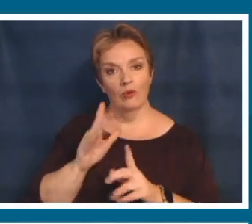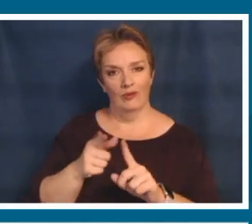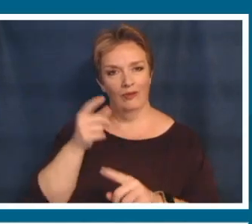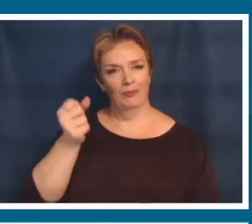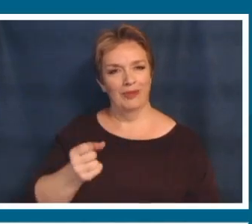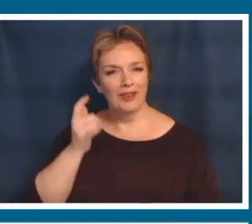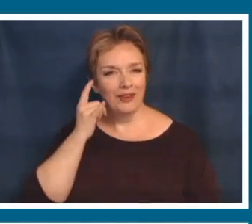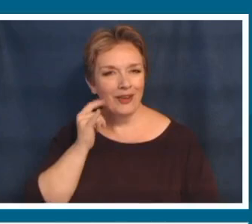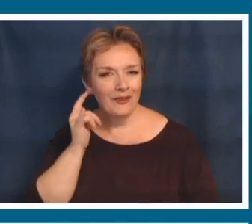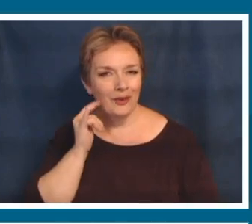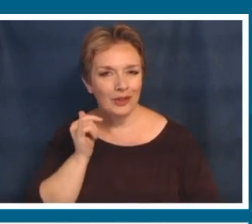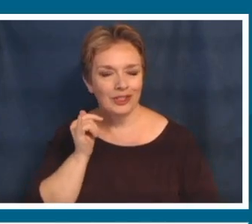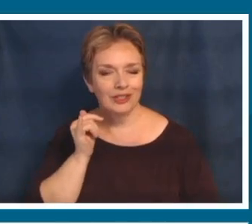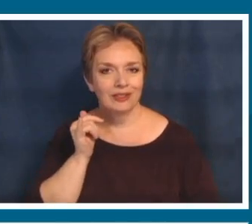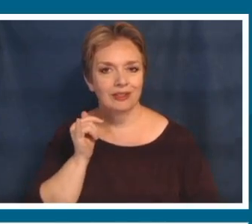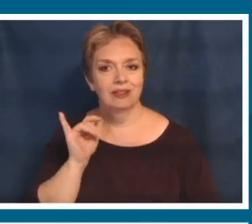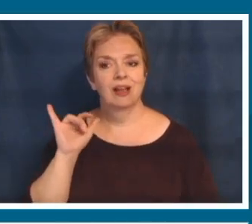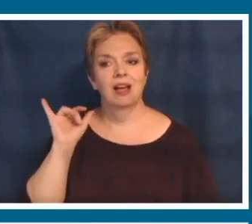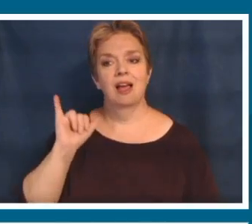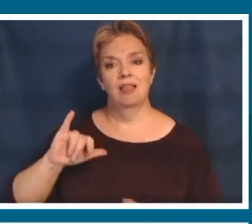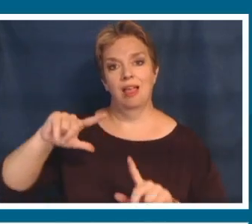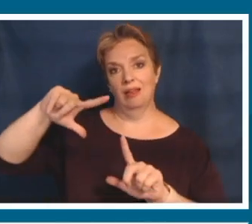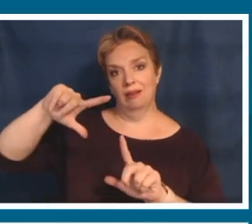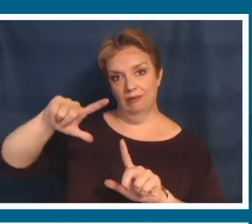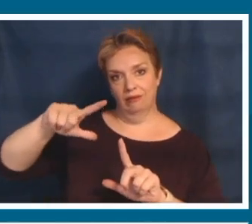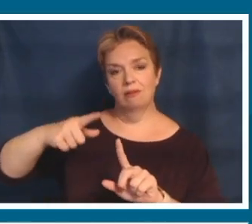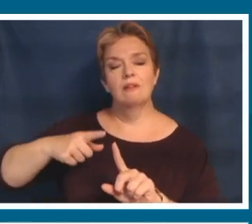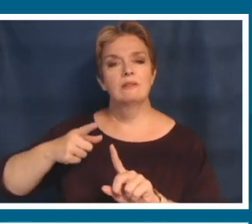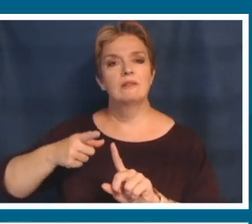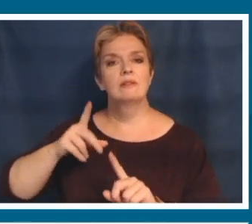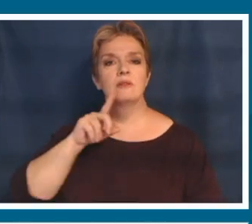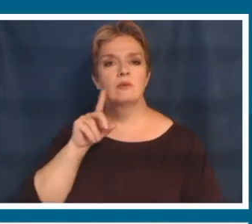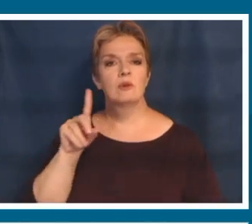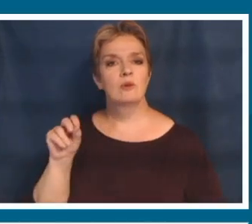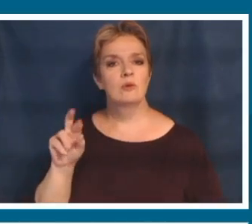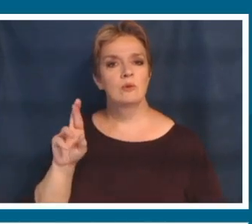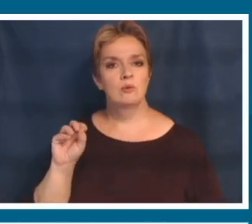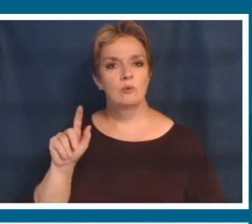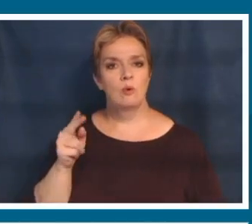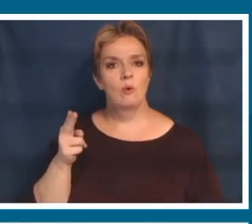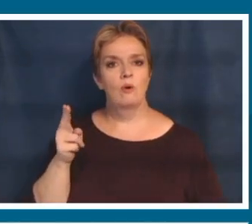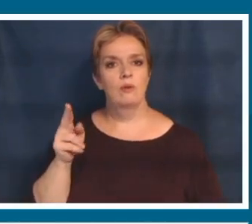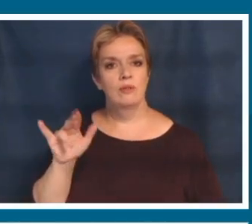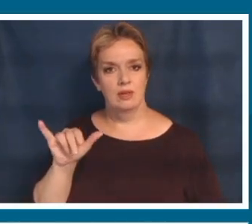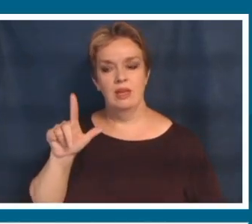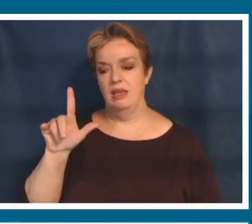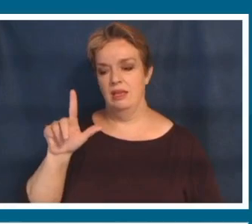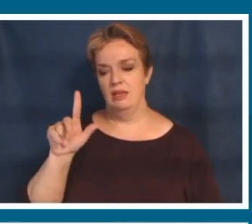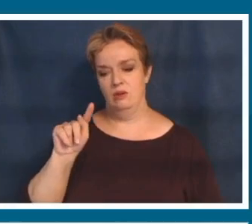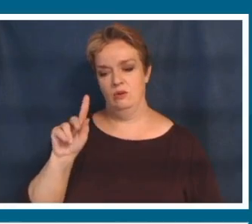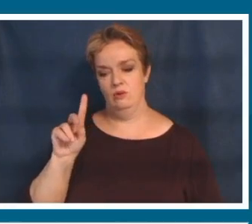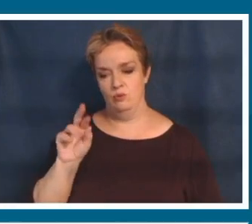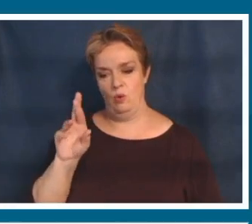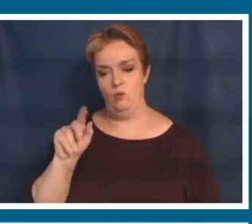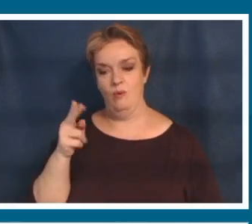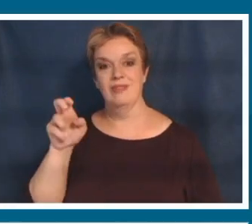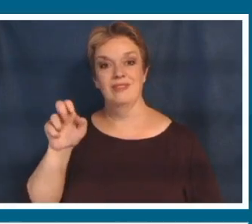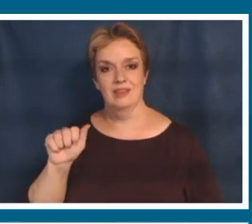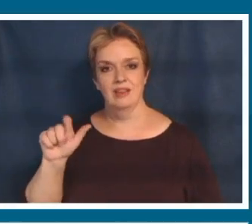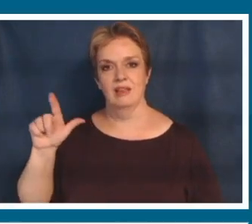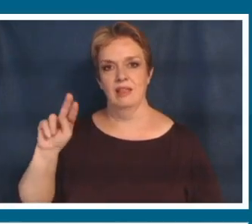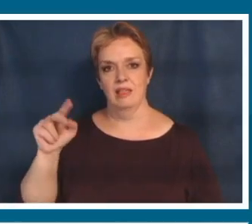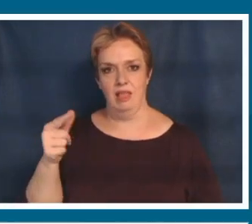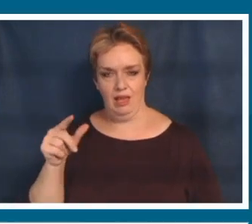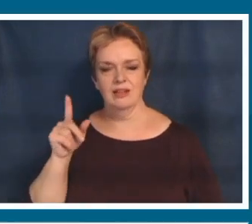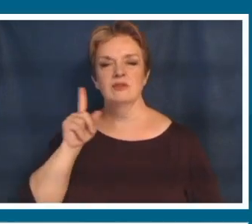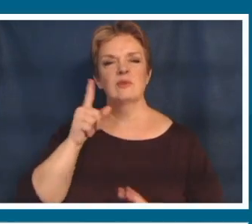taken by Dorothy Lang as a way to sort of picture the stark sort of conditions in which people worked. And then I